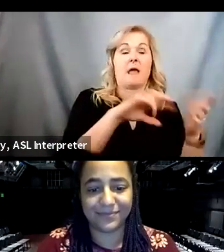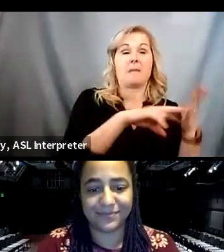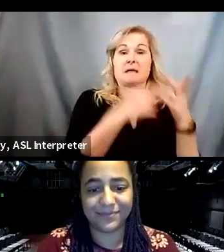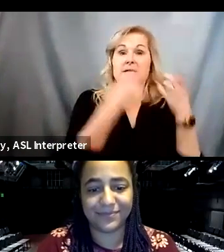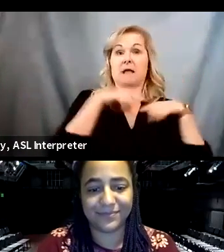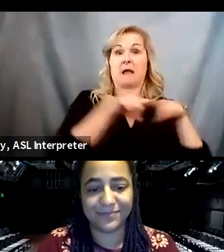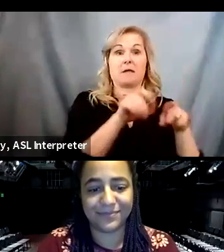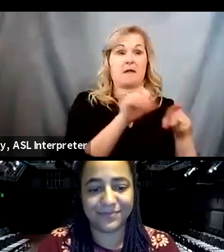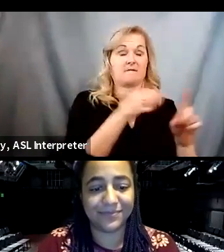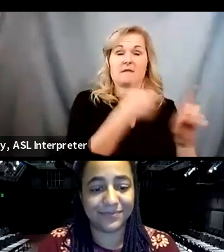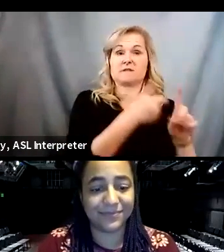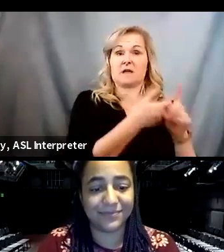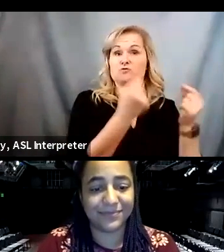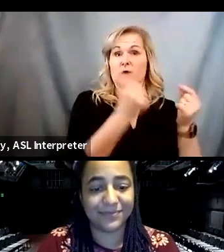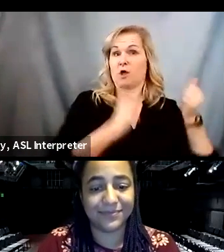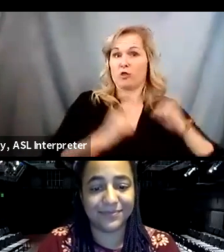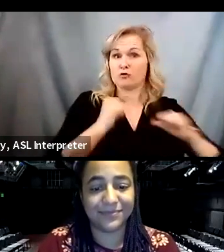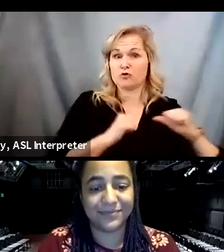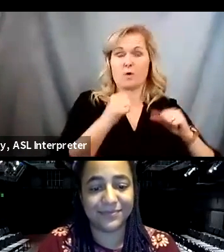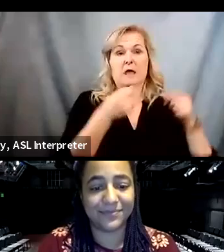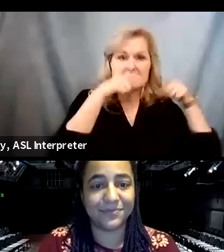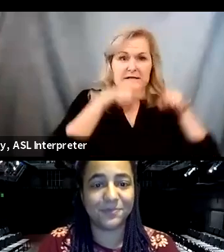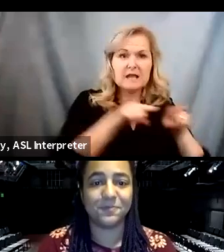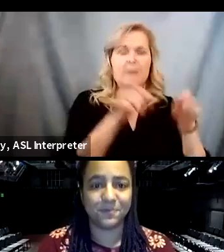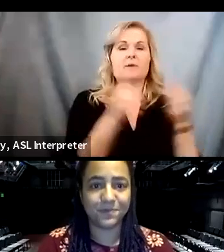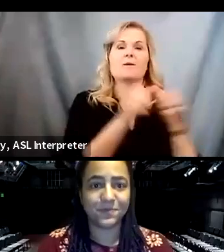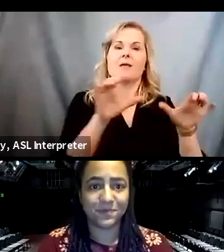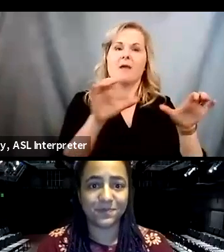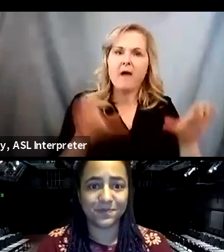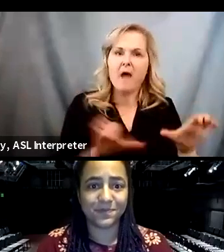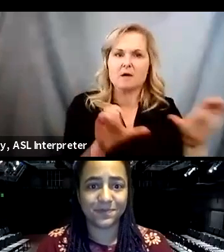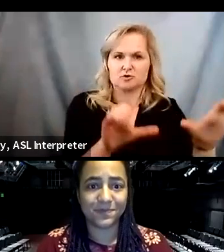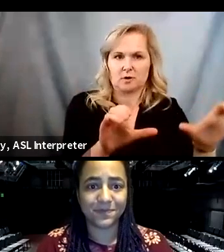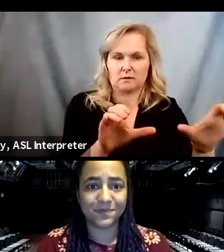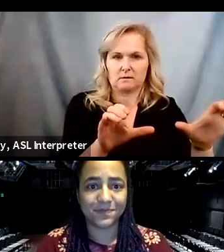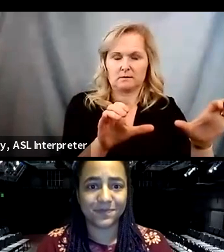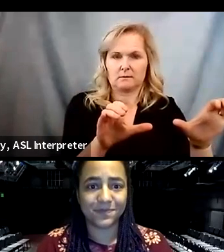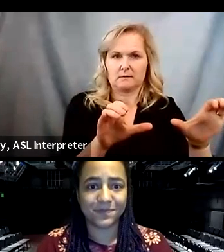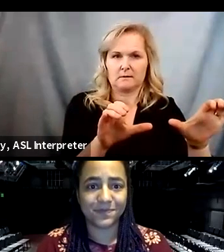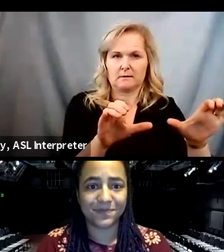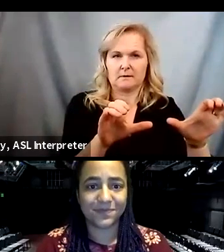a show, it is accompanied with action, a collection,